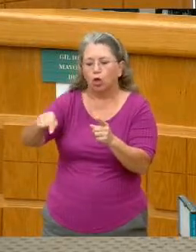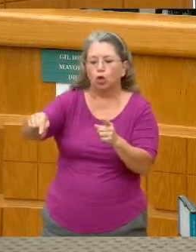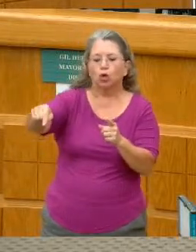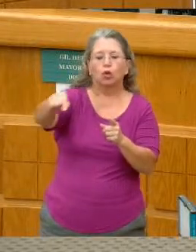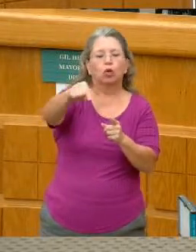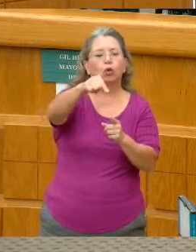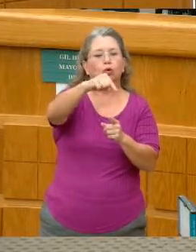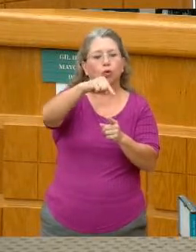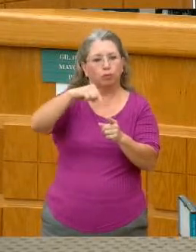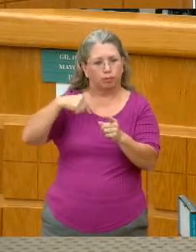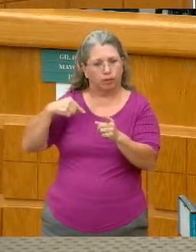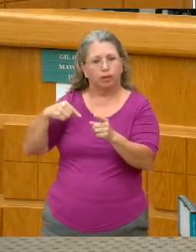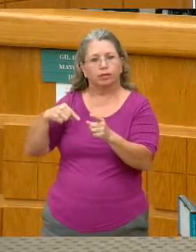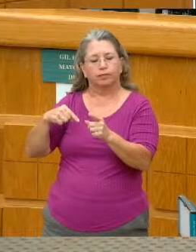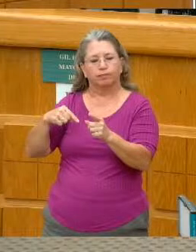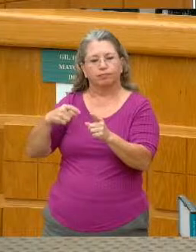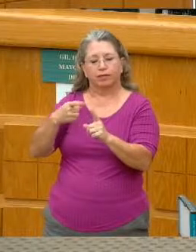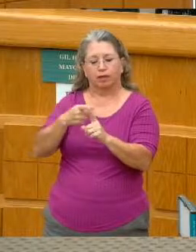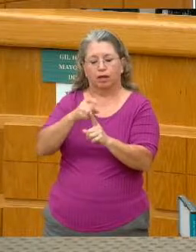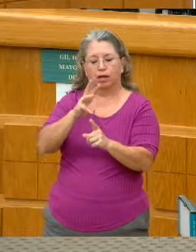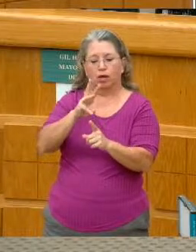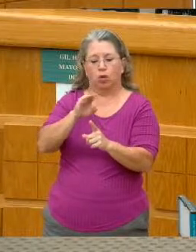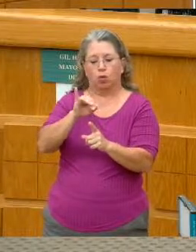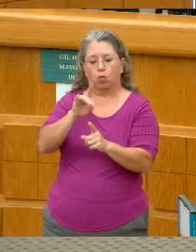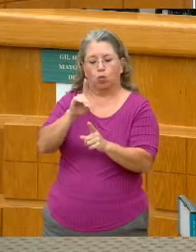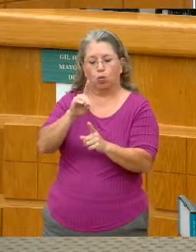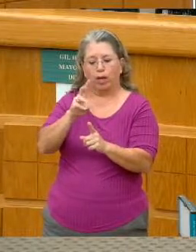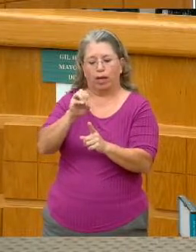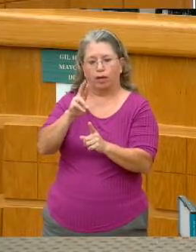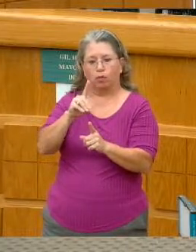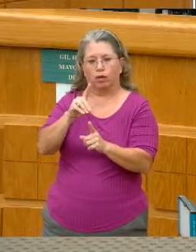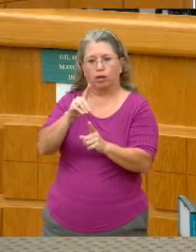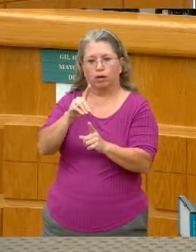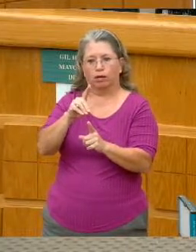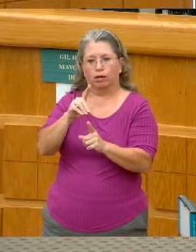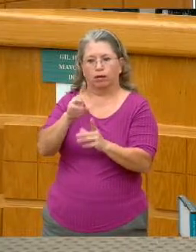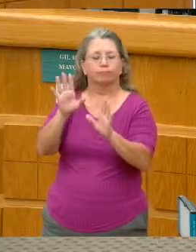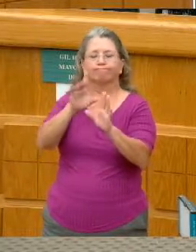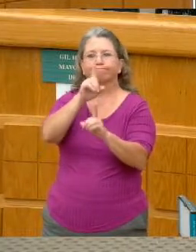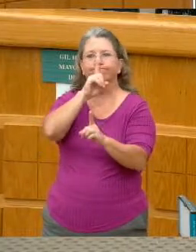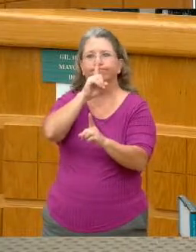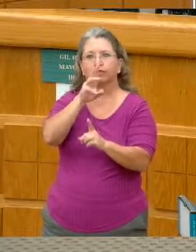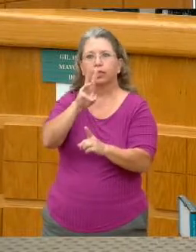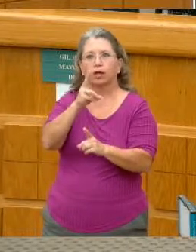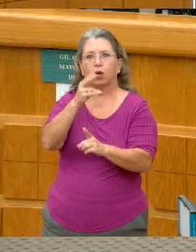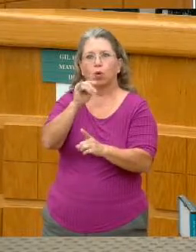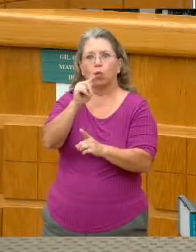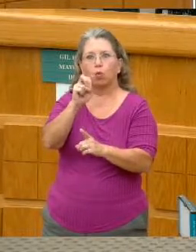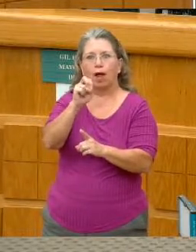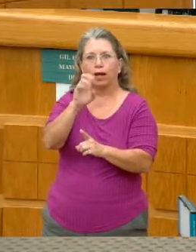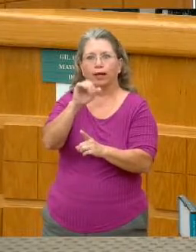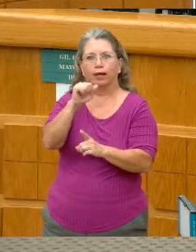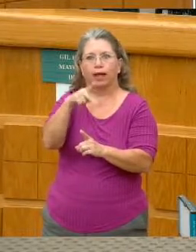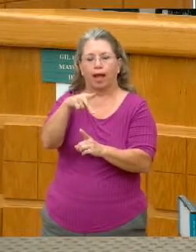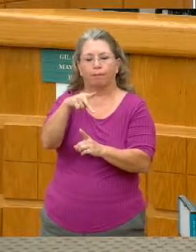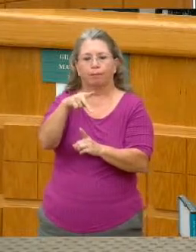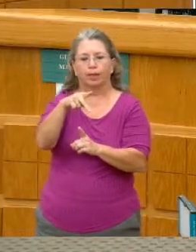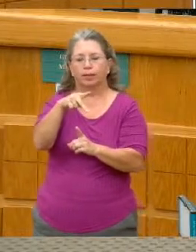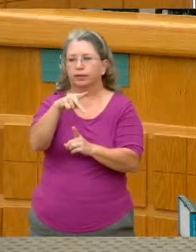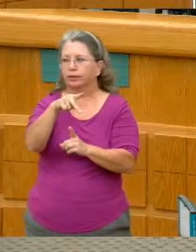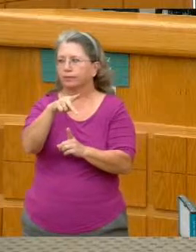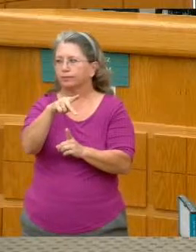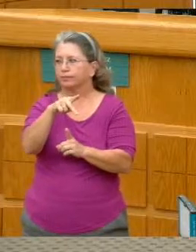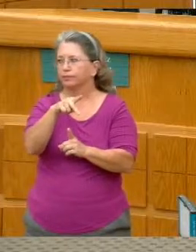egress from Windward, okay? Well, actually, that's Whitecap, really. Windward Drive crosses it.